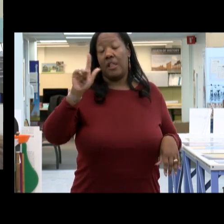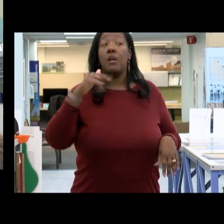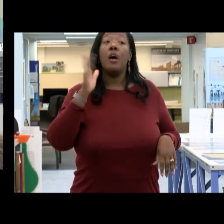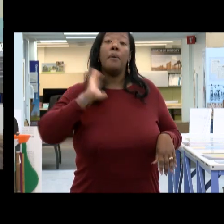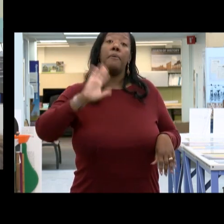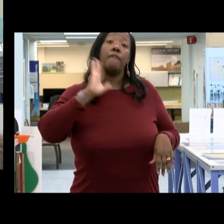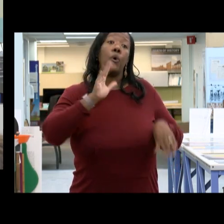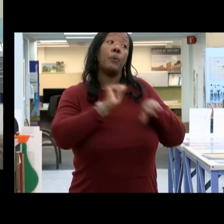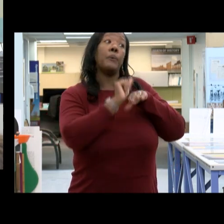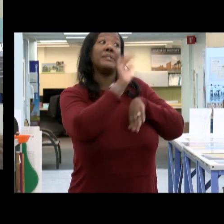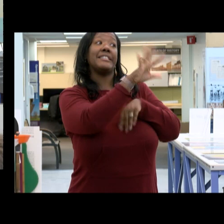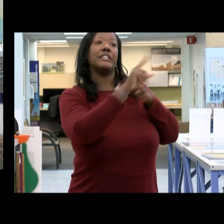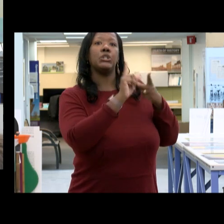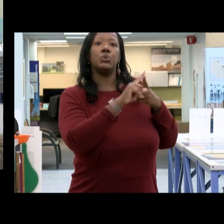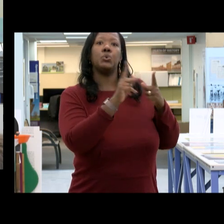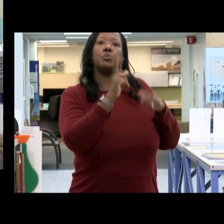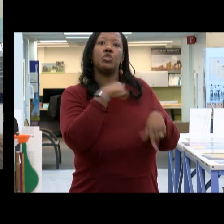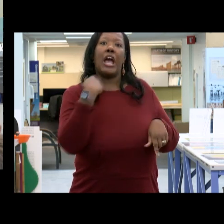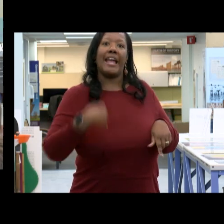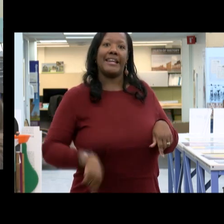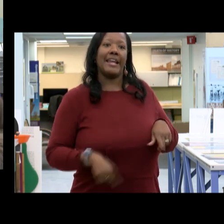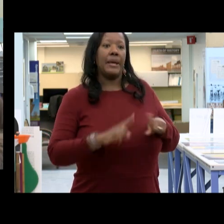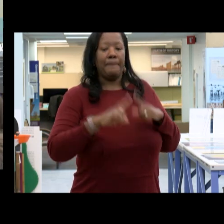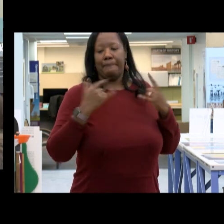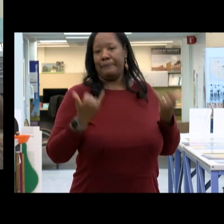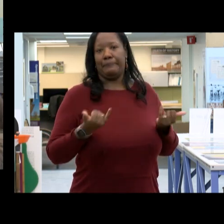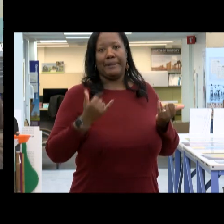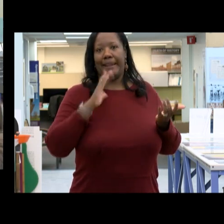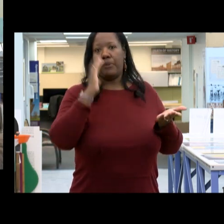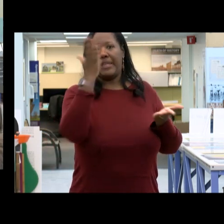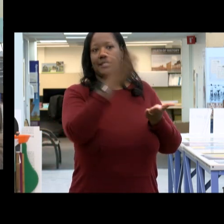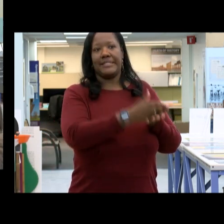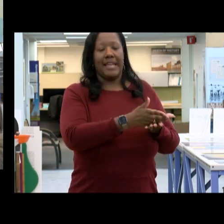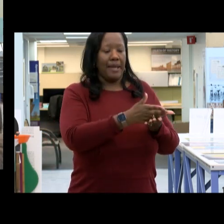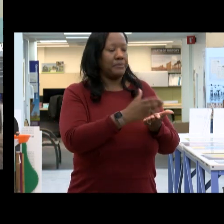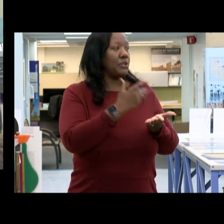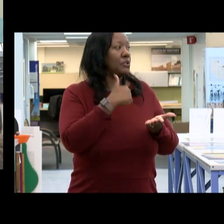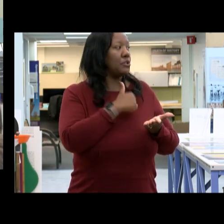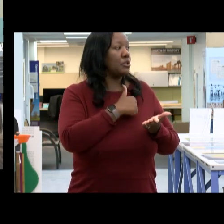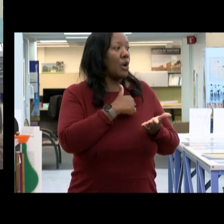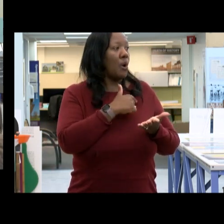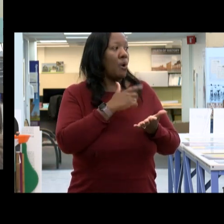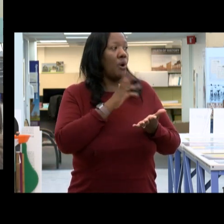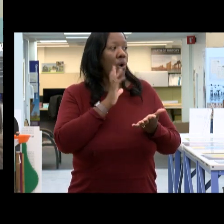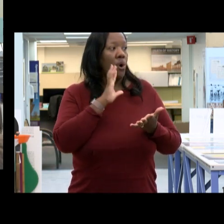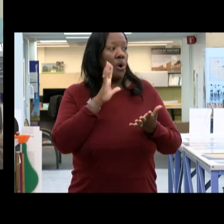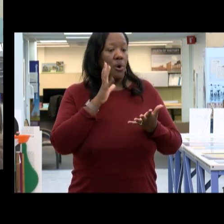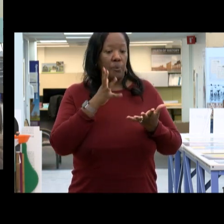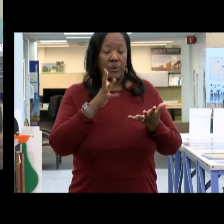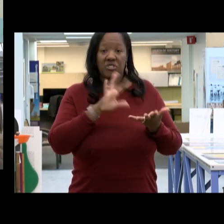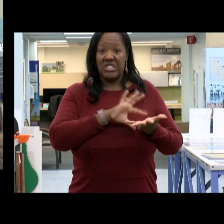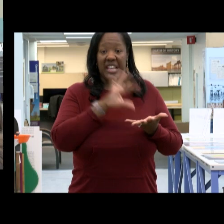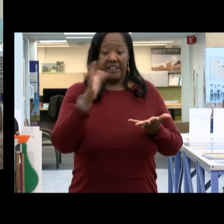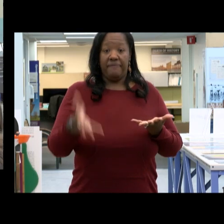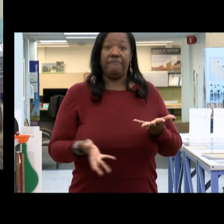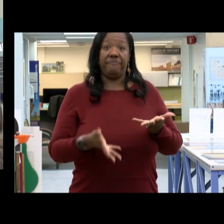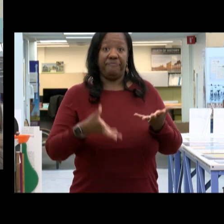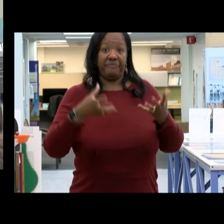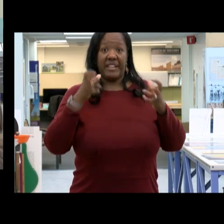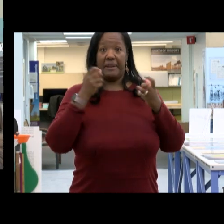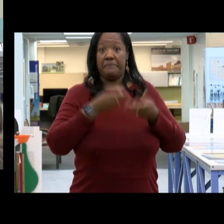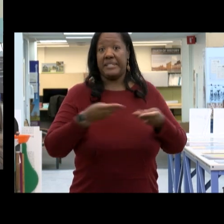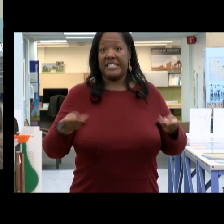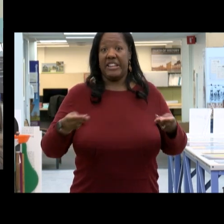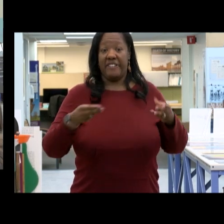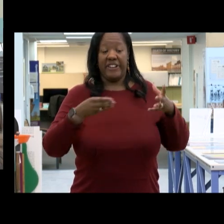So there's this incredible buildup of plastic materials that are just choking us. One